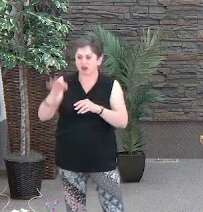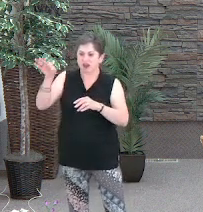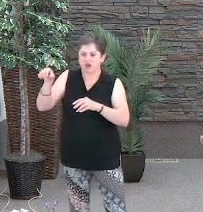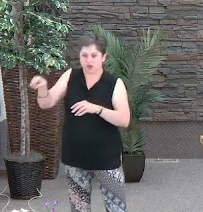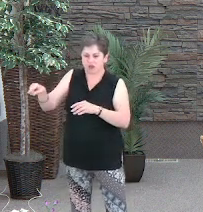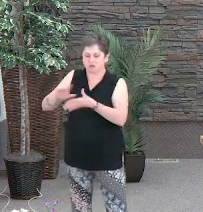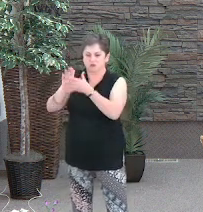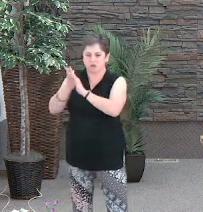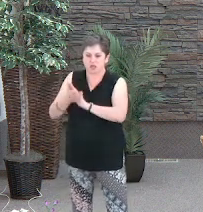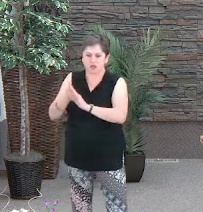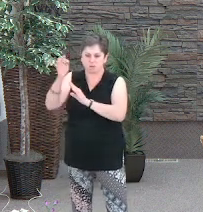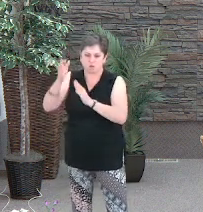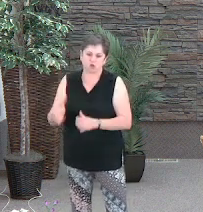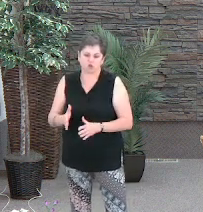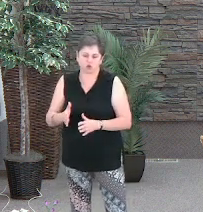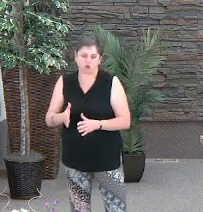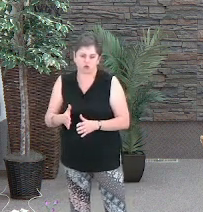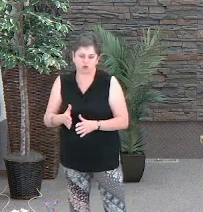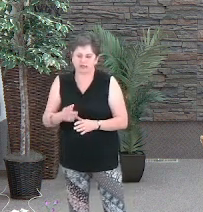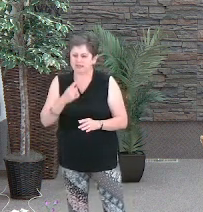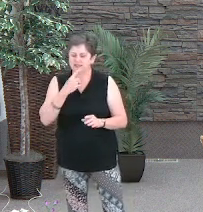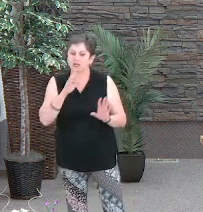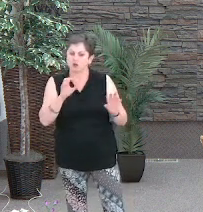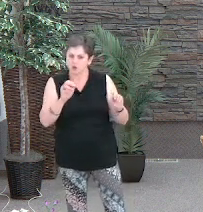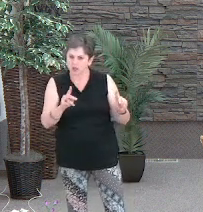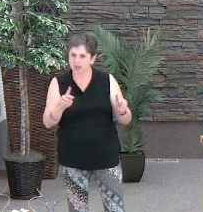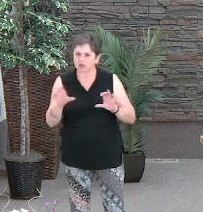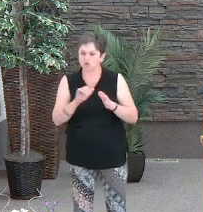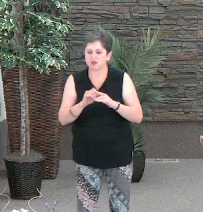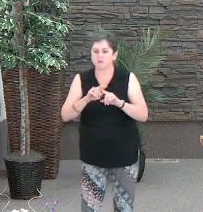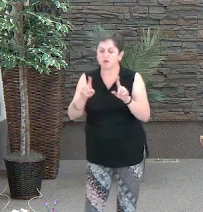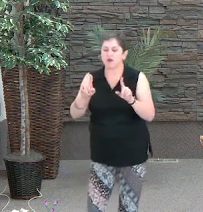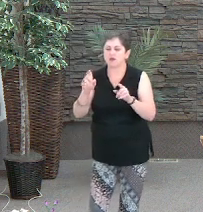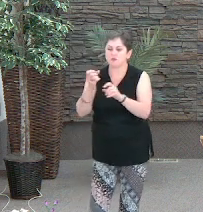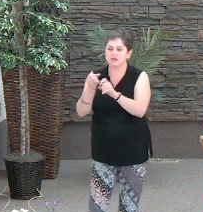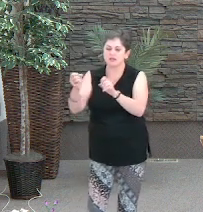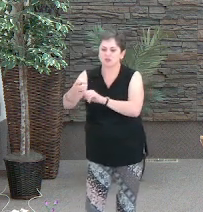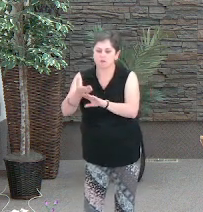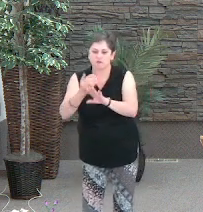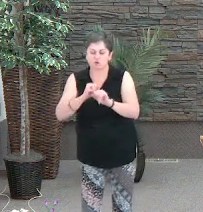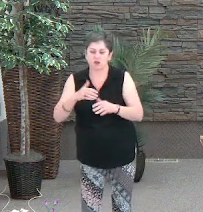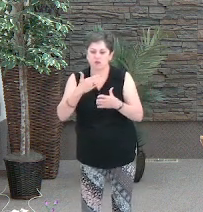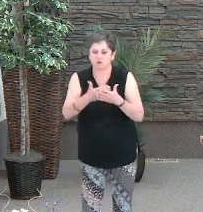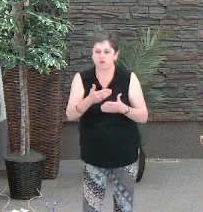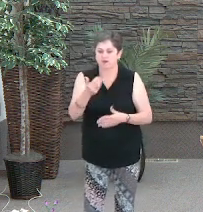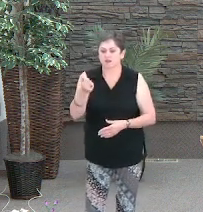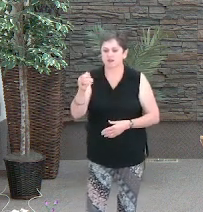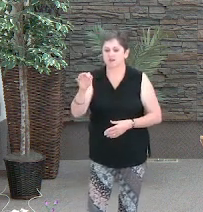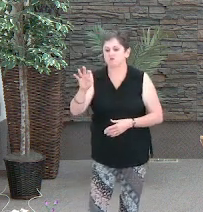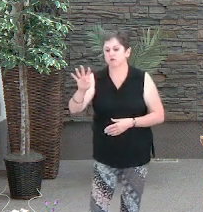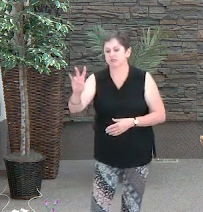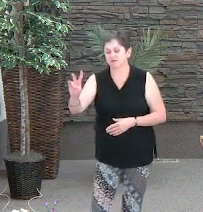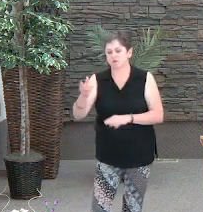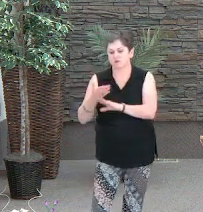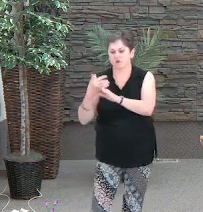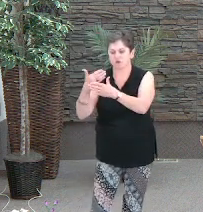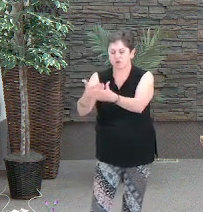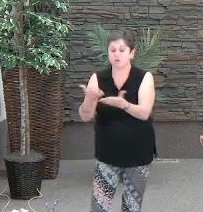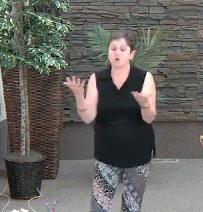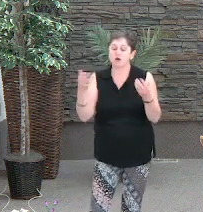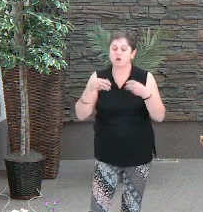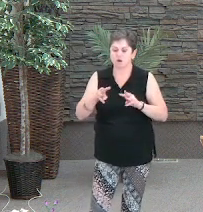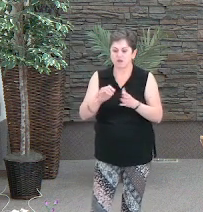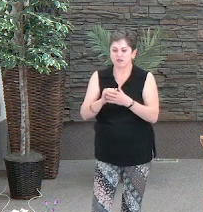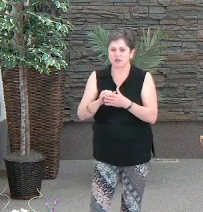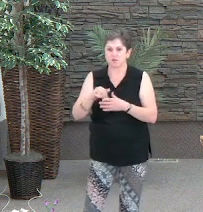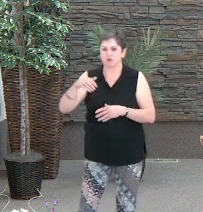Middleton to come down and be their preacher. And he said, "Okay, I'll do it, but it'll be next year before I can get there," 1947. Well, in the meantime,